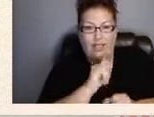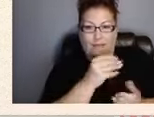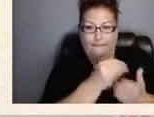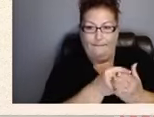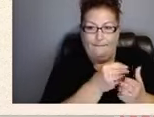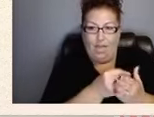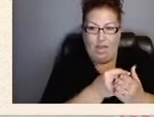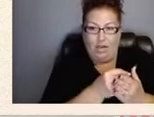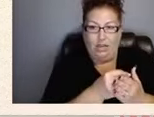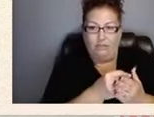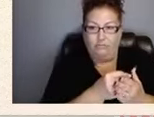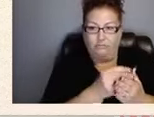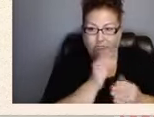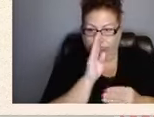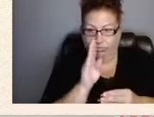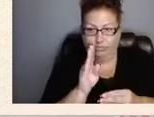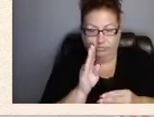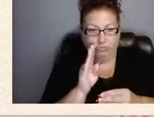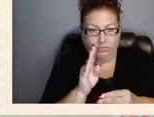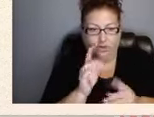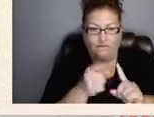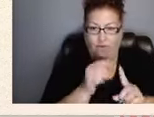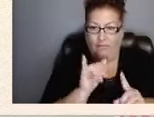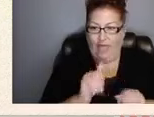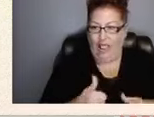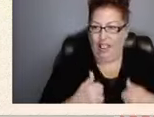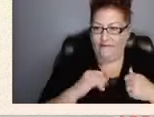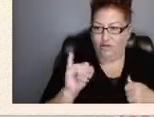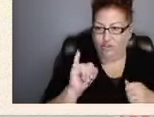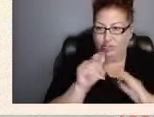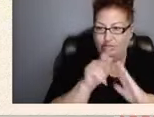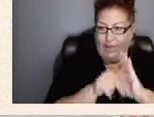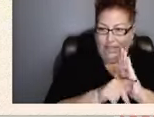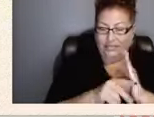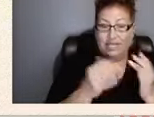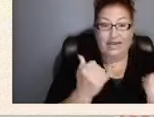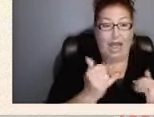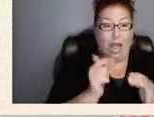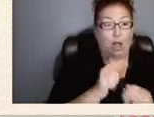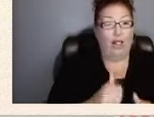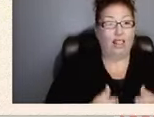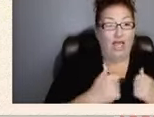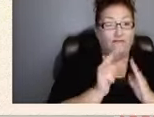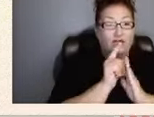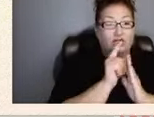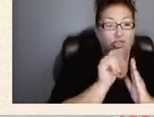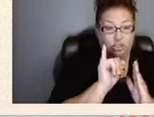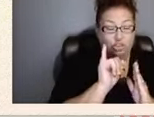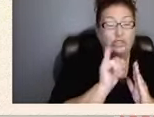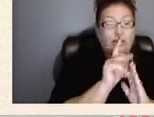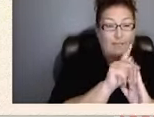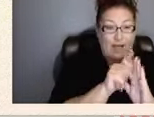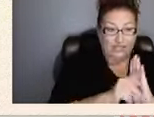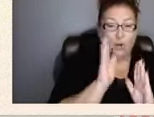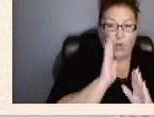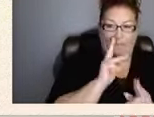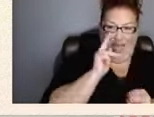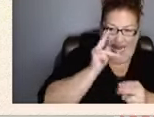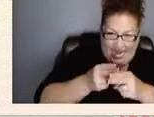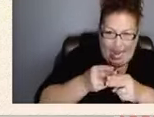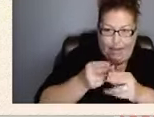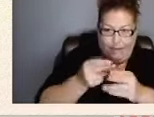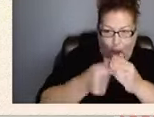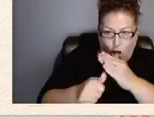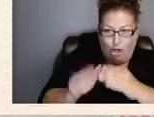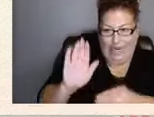outright from this life insurance policy. So now the life insurance policy proceeds are going to be in the name of grandson.